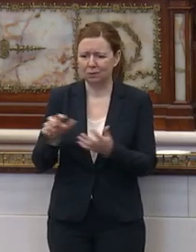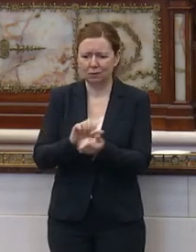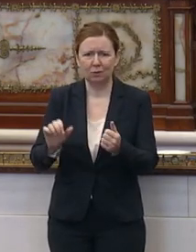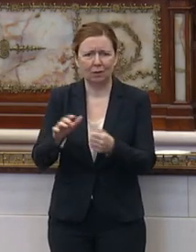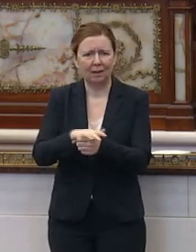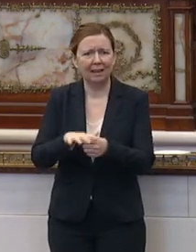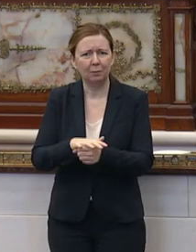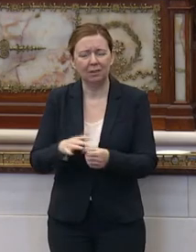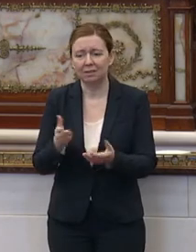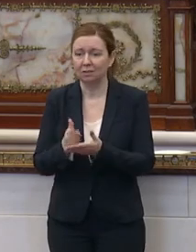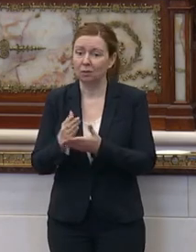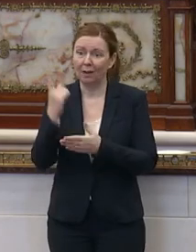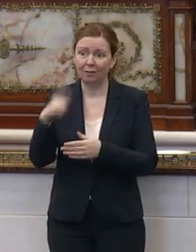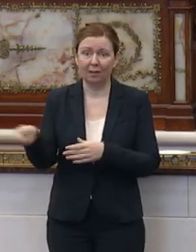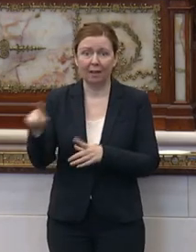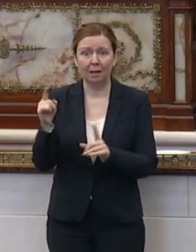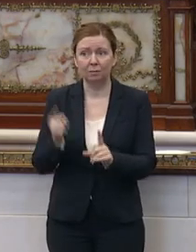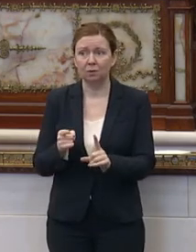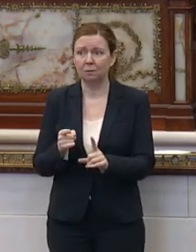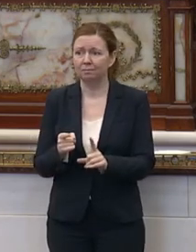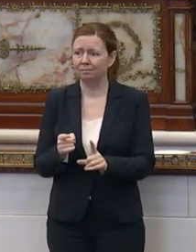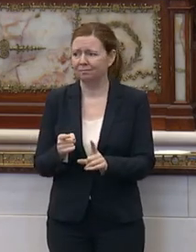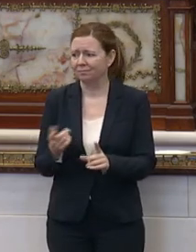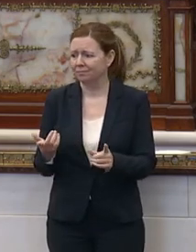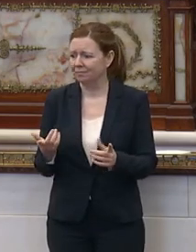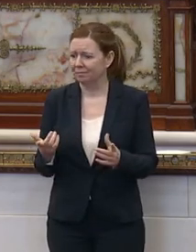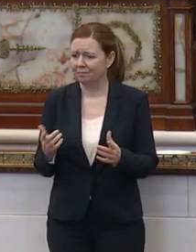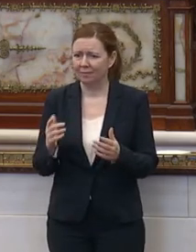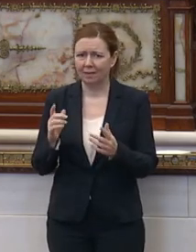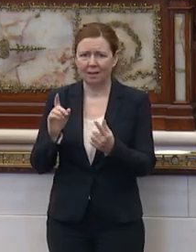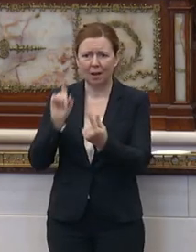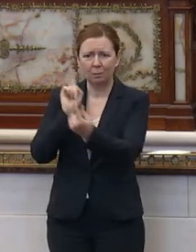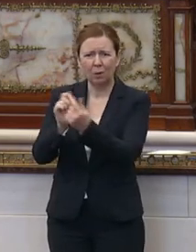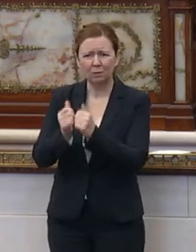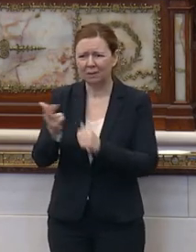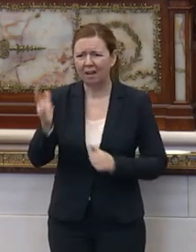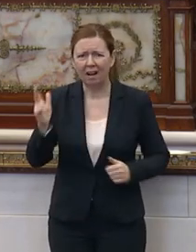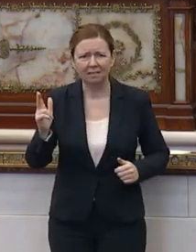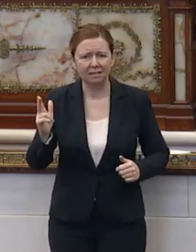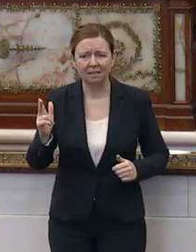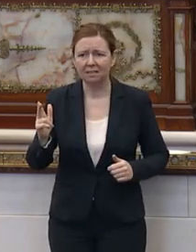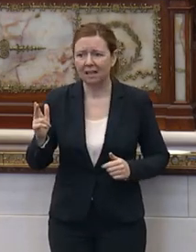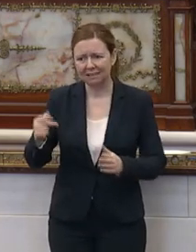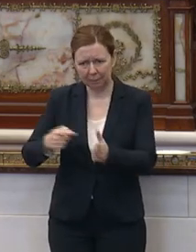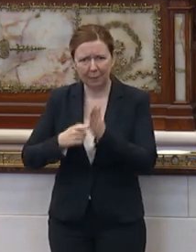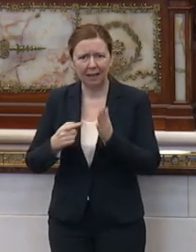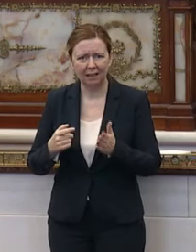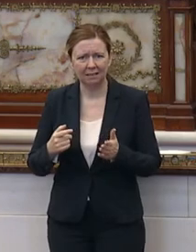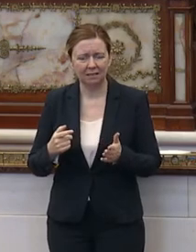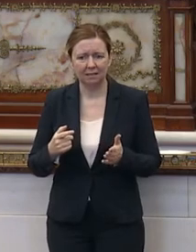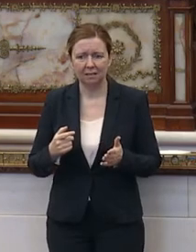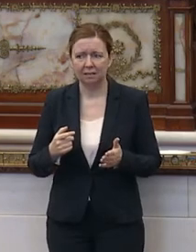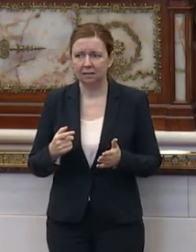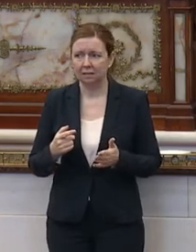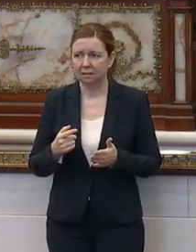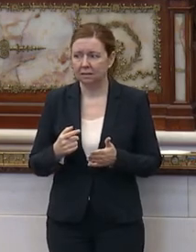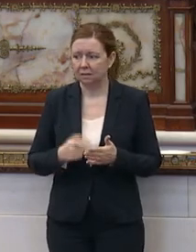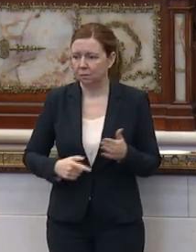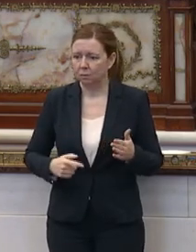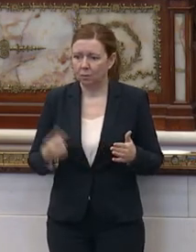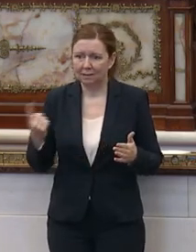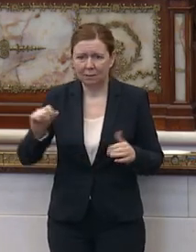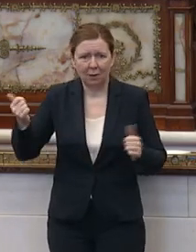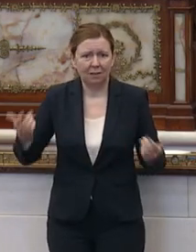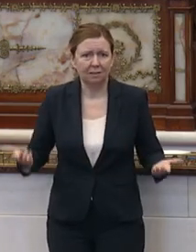neighborhoods, that it's okay for them to approach us with guns drawn and demand what is